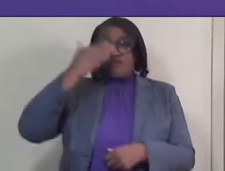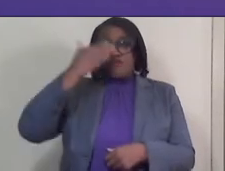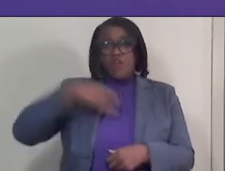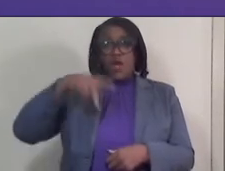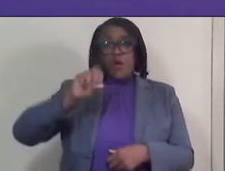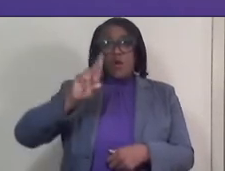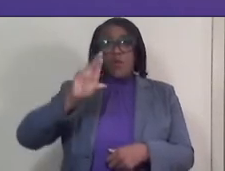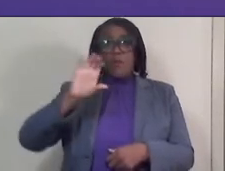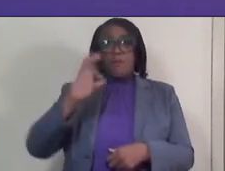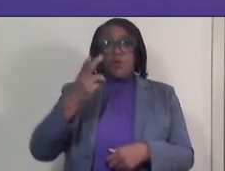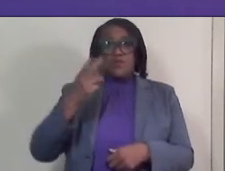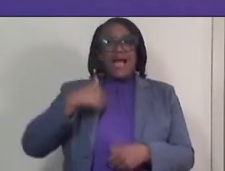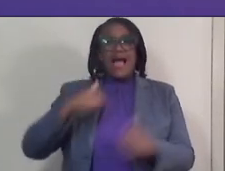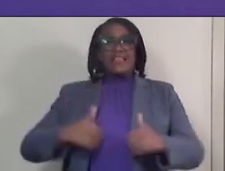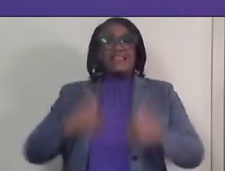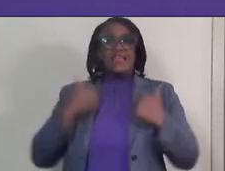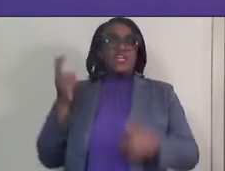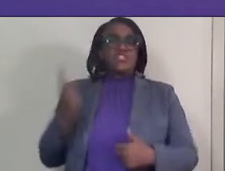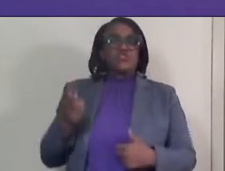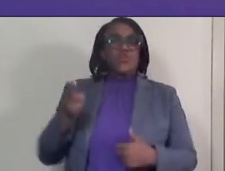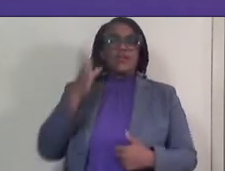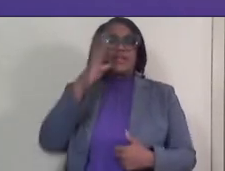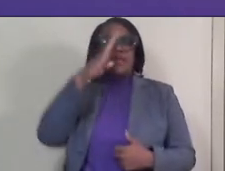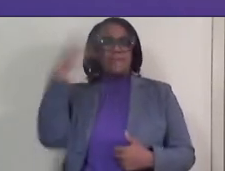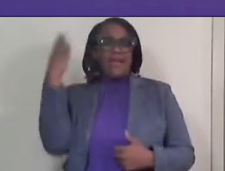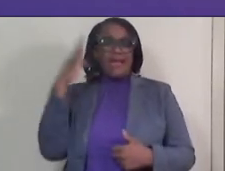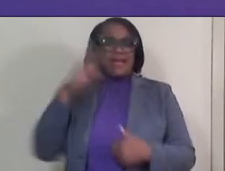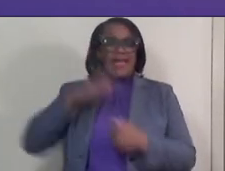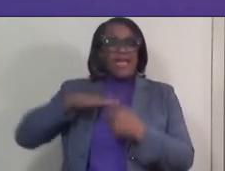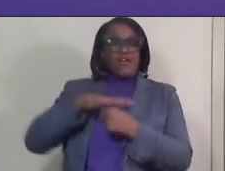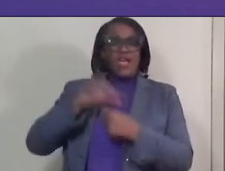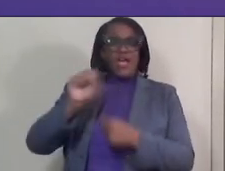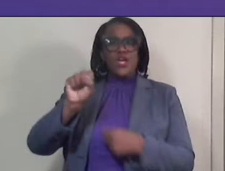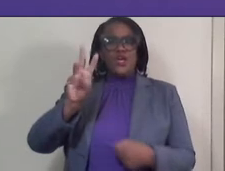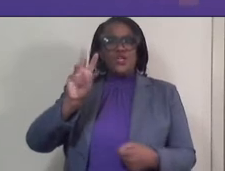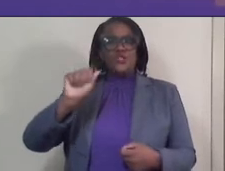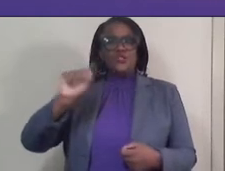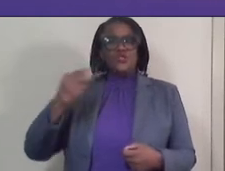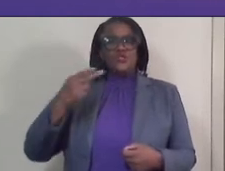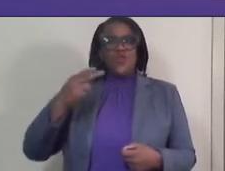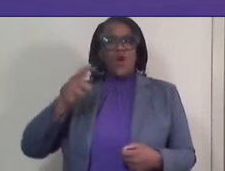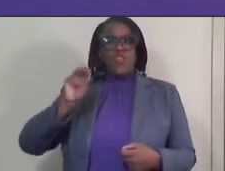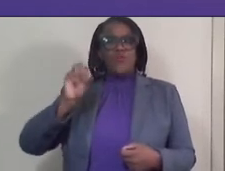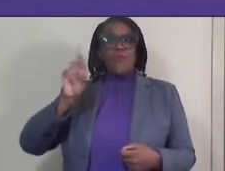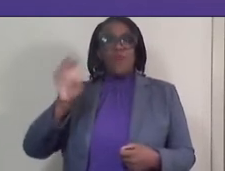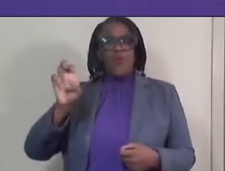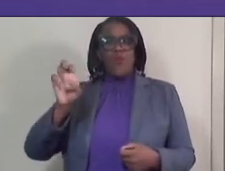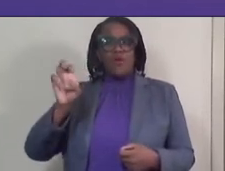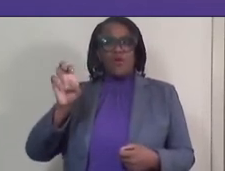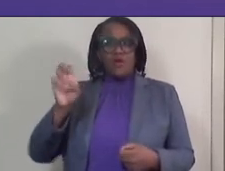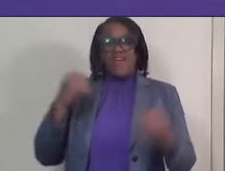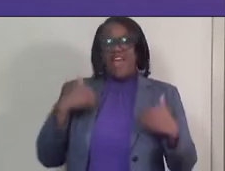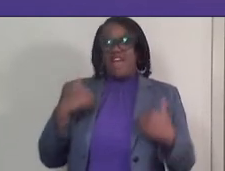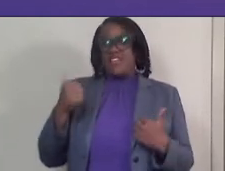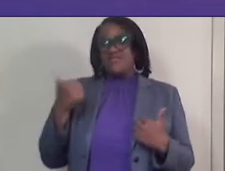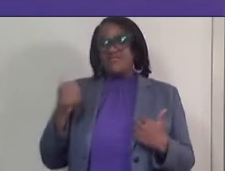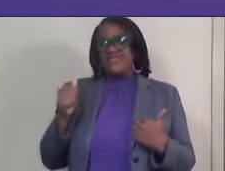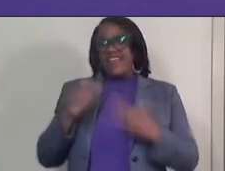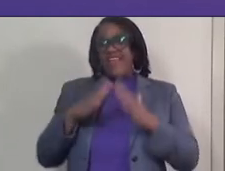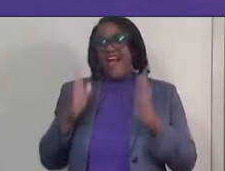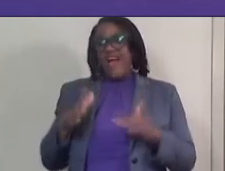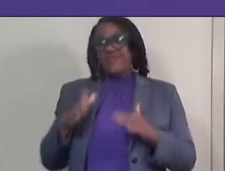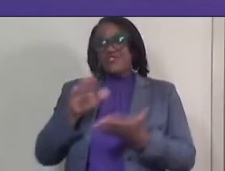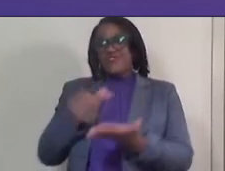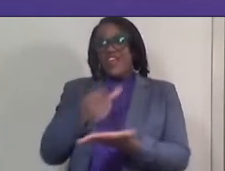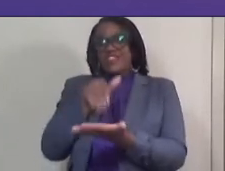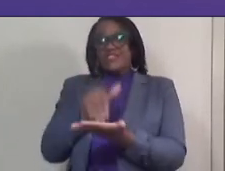Swarthmore, and on my very small street, just maybe 10 houses, right in the center is